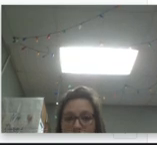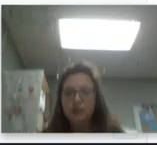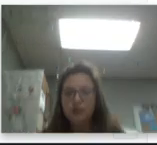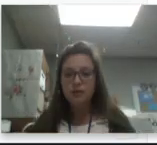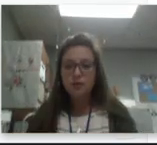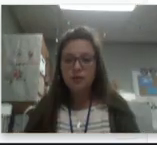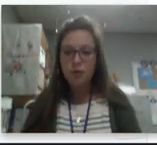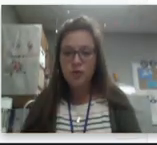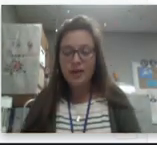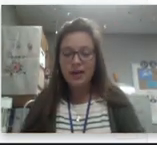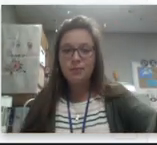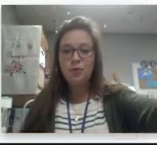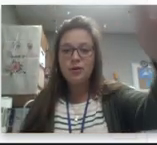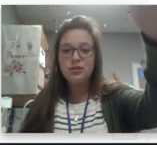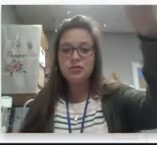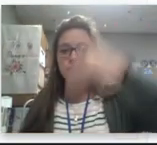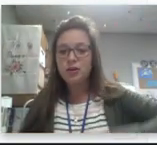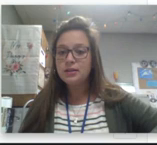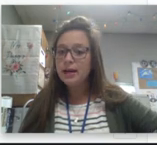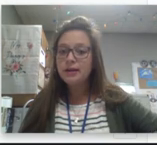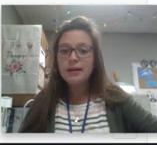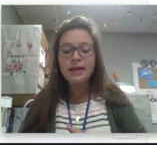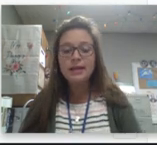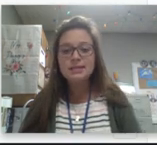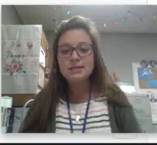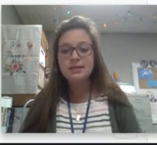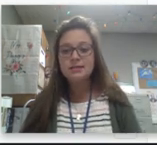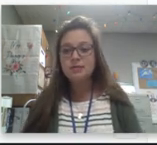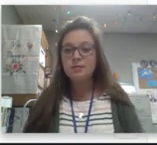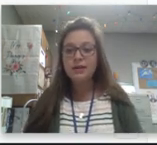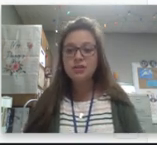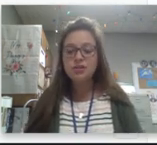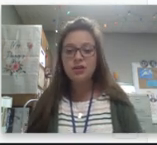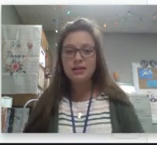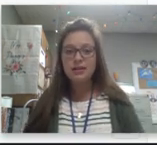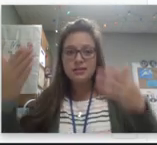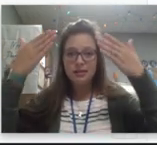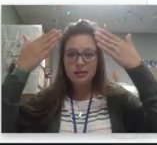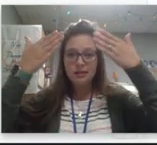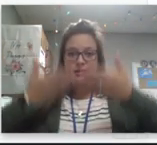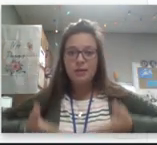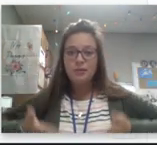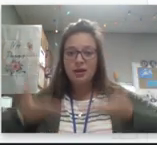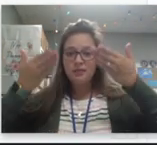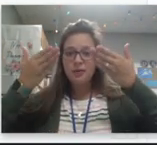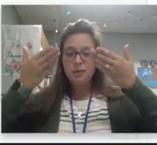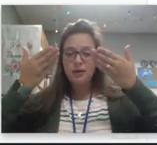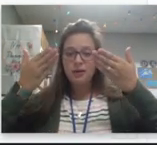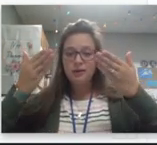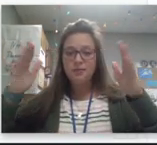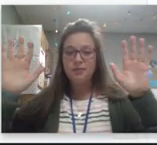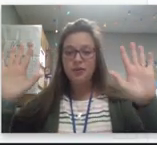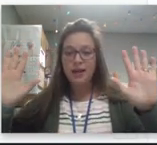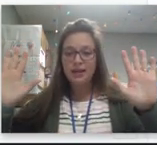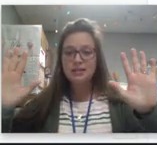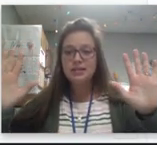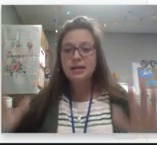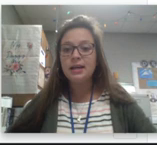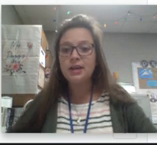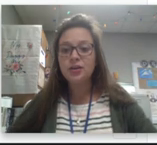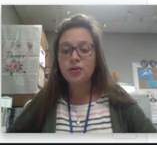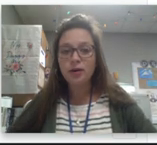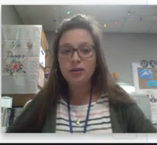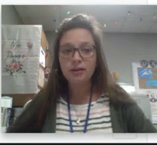No. Or they have it pointed too far down and I can't see. So make sure I can see the upper half of your body, your